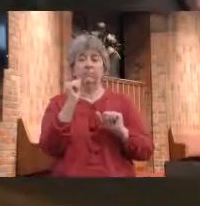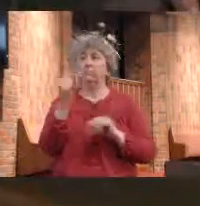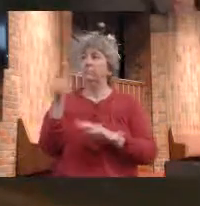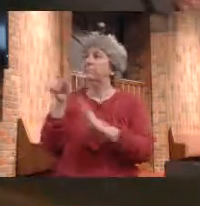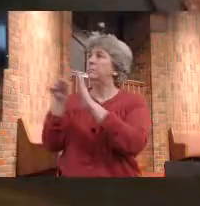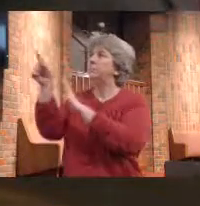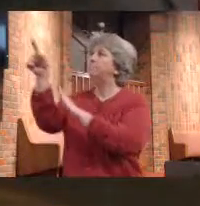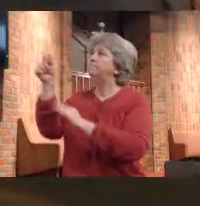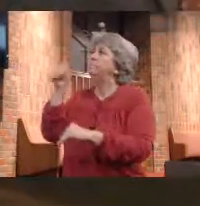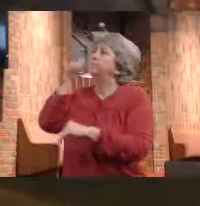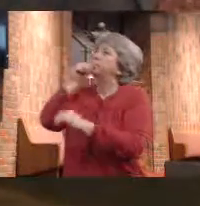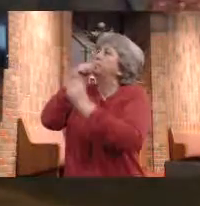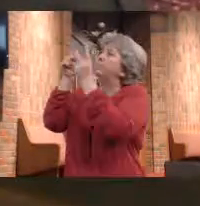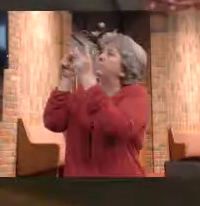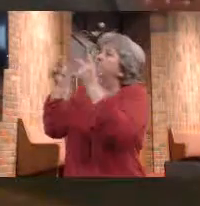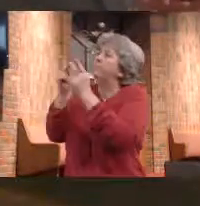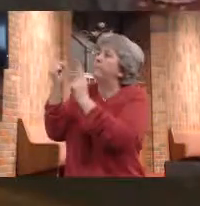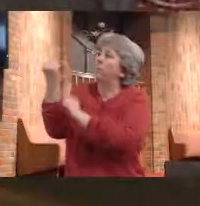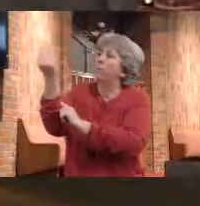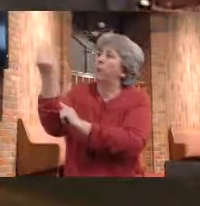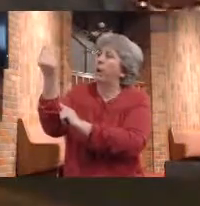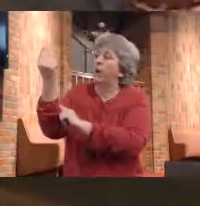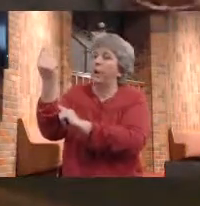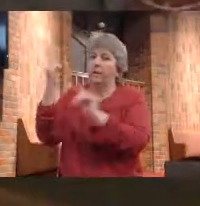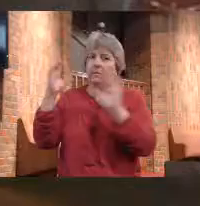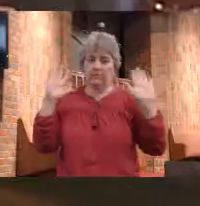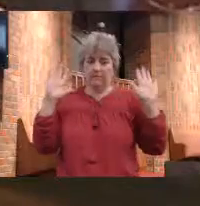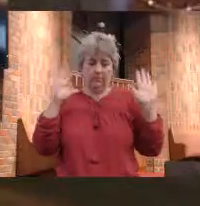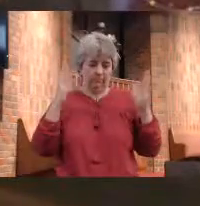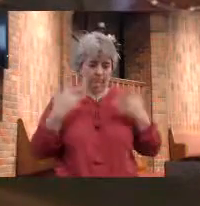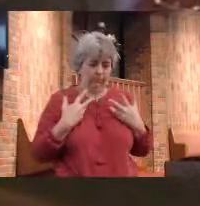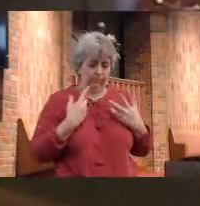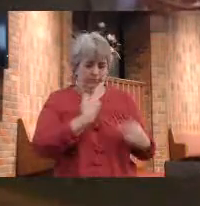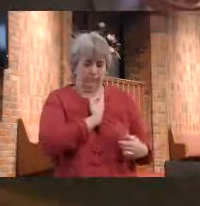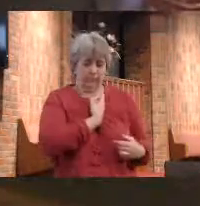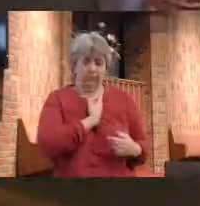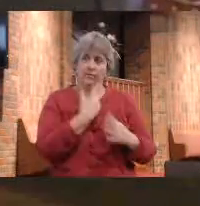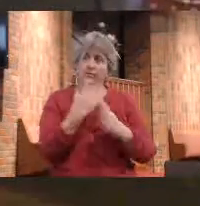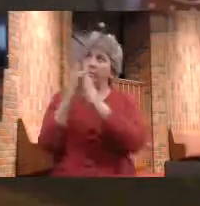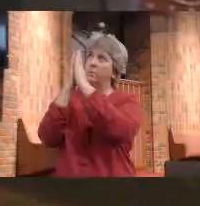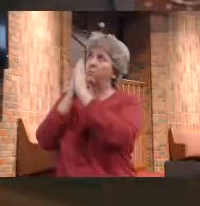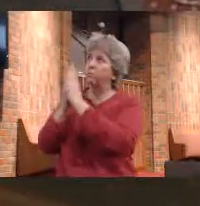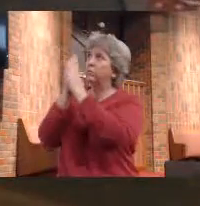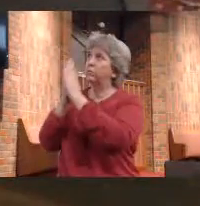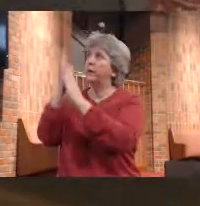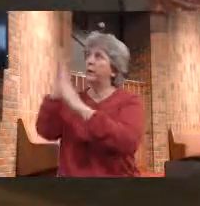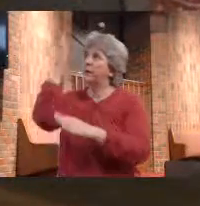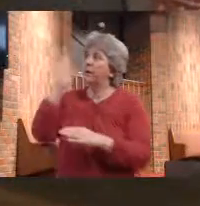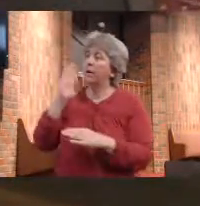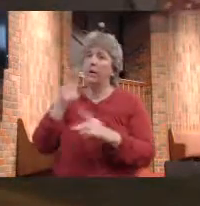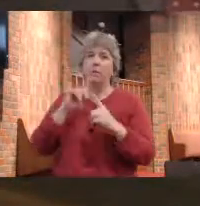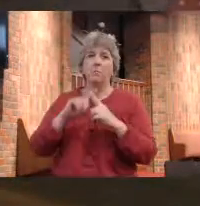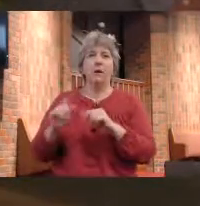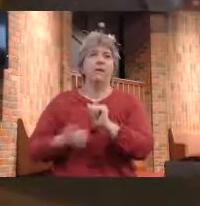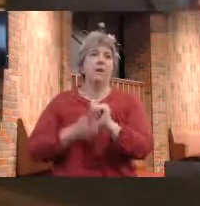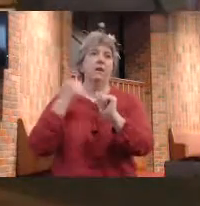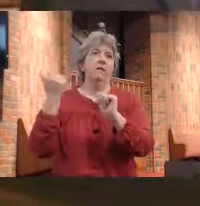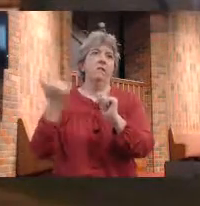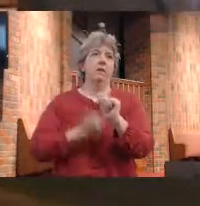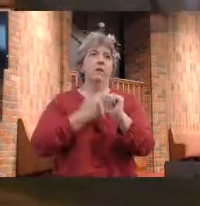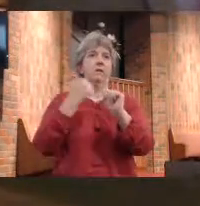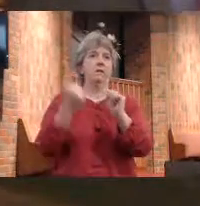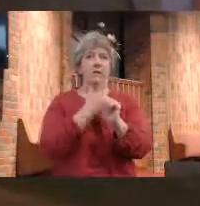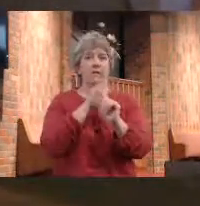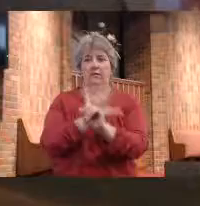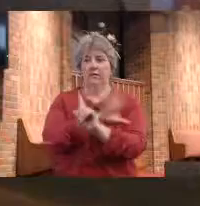Jesus was trying to find personal alone time so that he could pray to God, but he's not able to be alone. The crowds follow